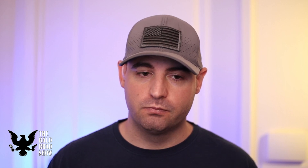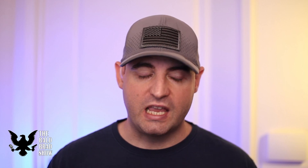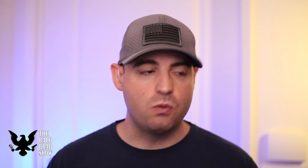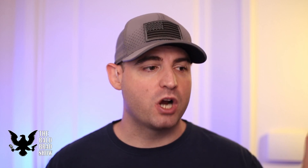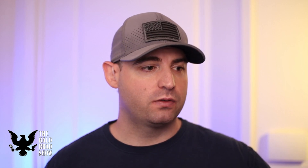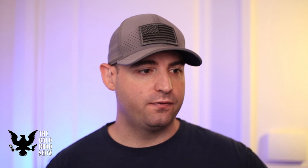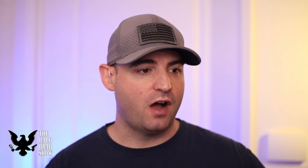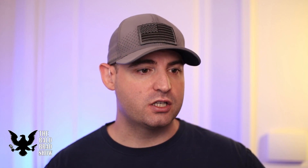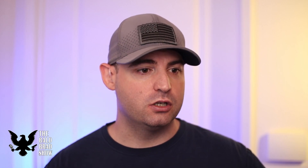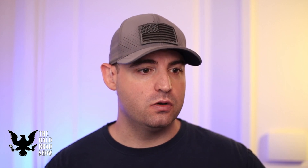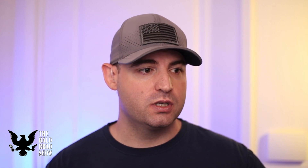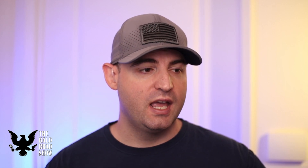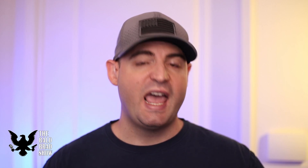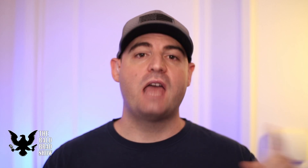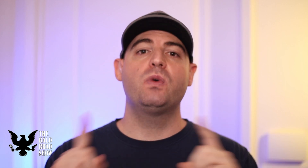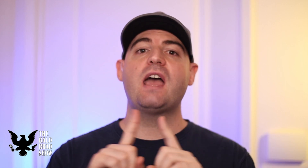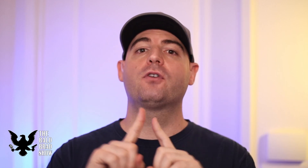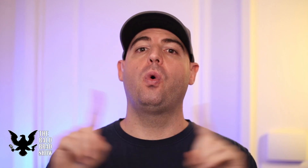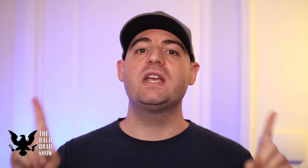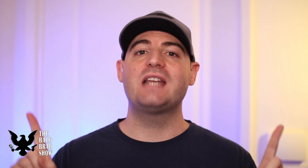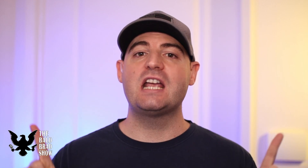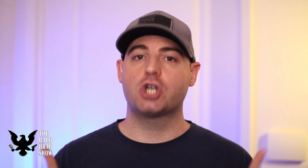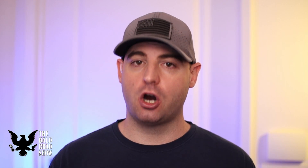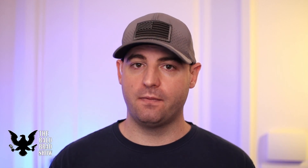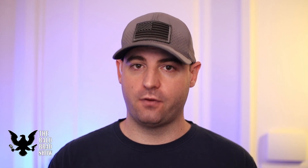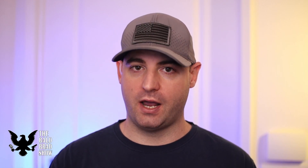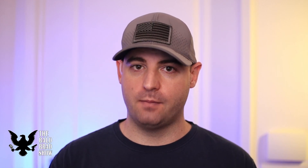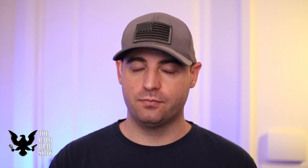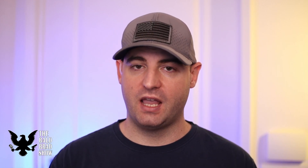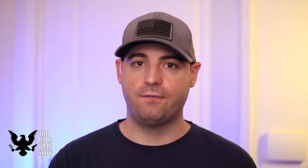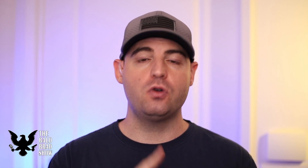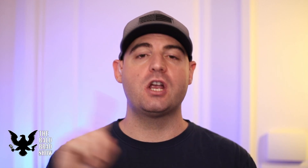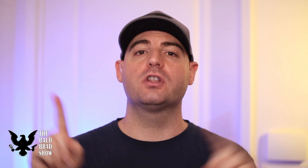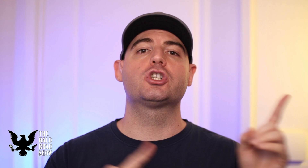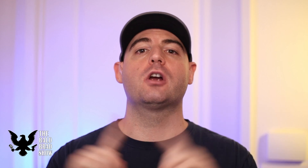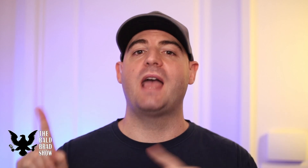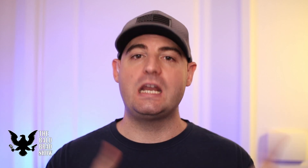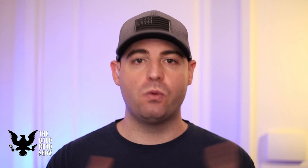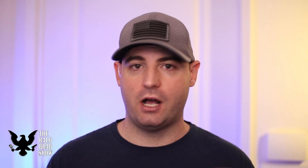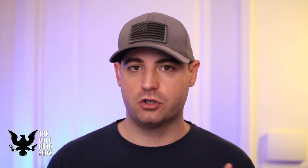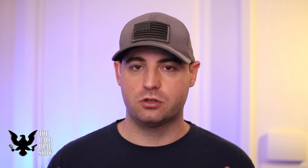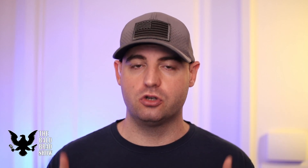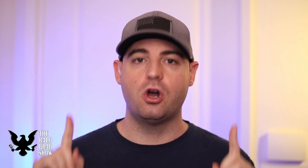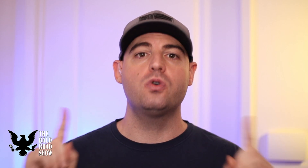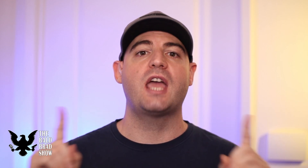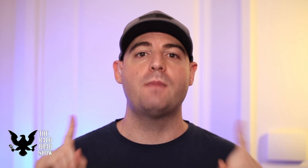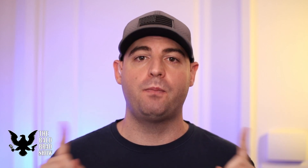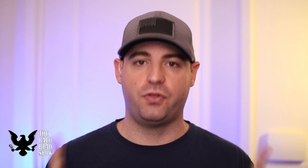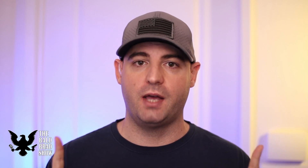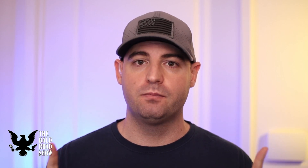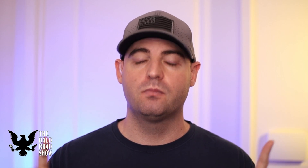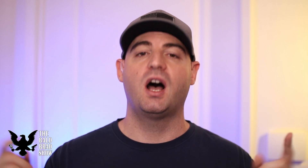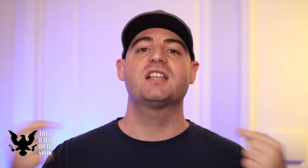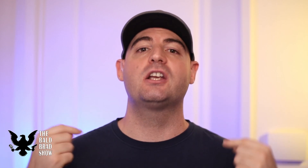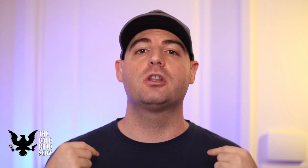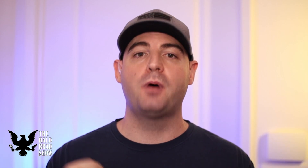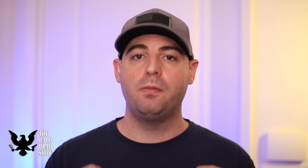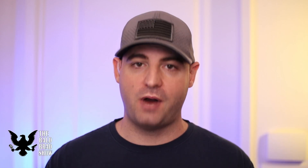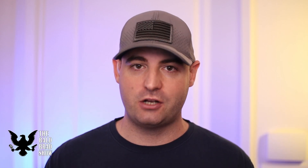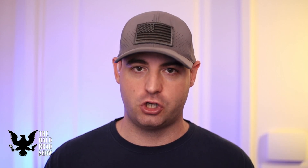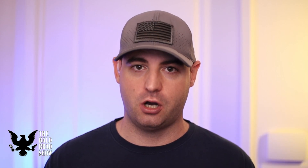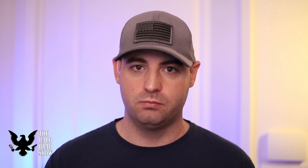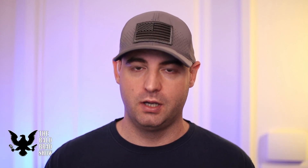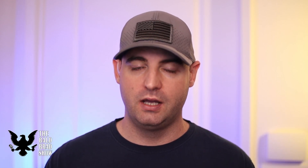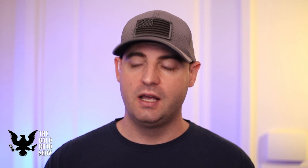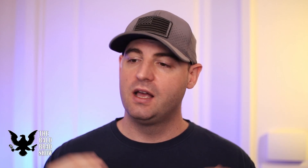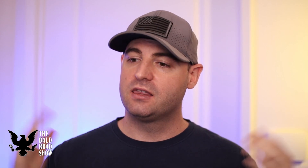treasure. He works for Fox News, and we have coined a term for him. If you hear this term anywhere else, you know who came up with it. Us here at the Bald